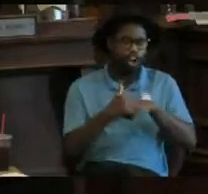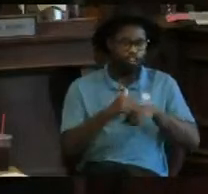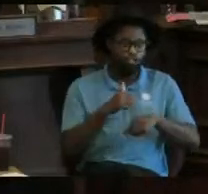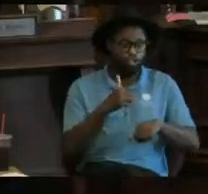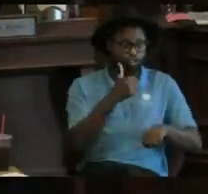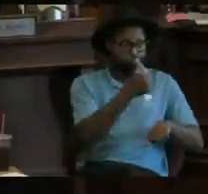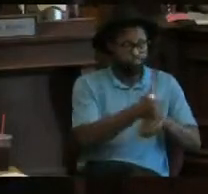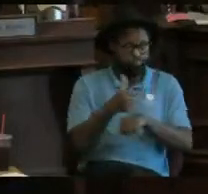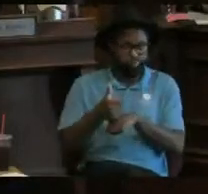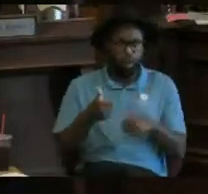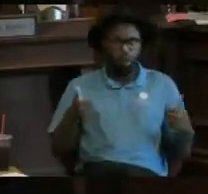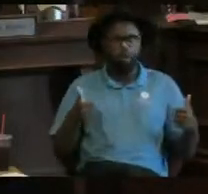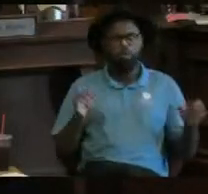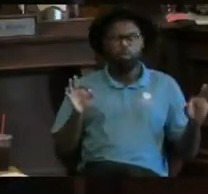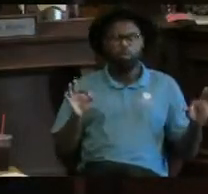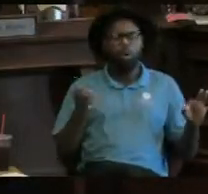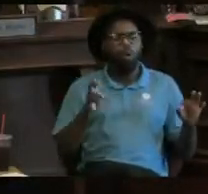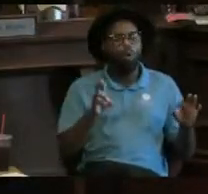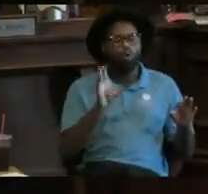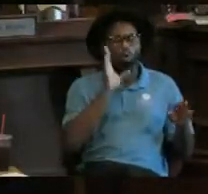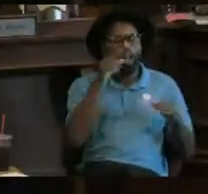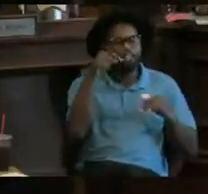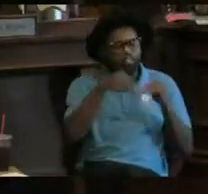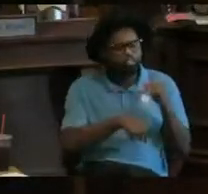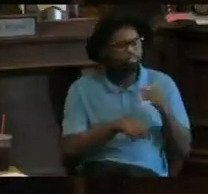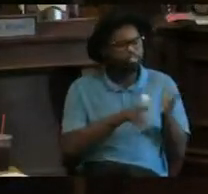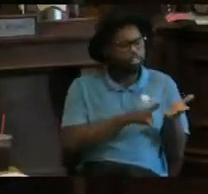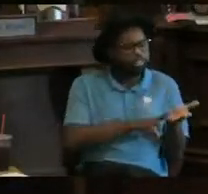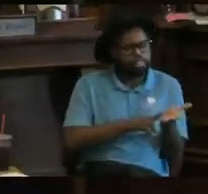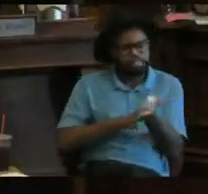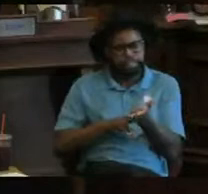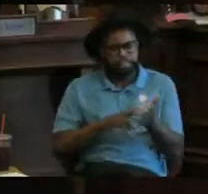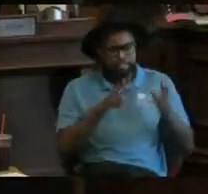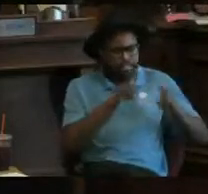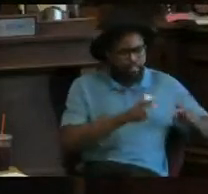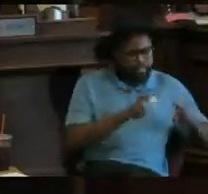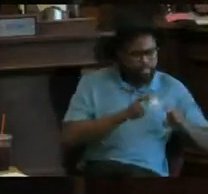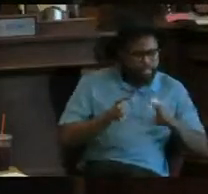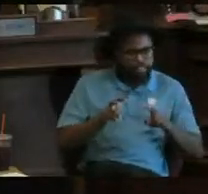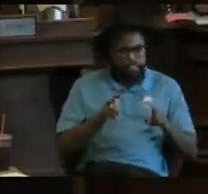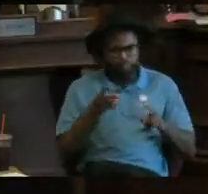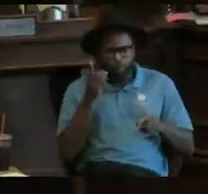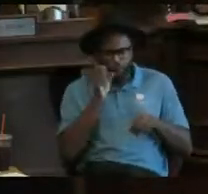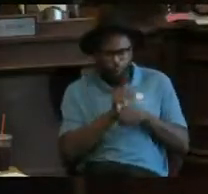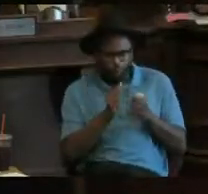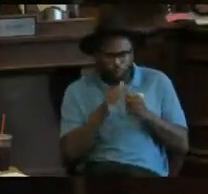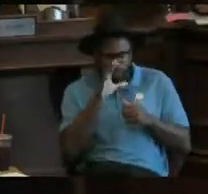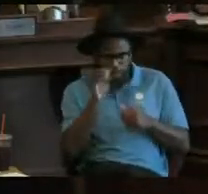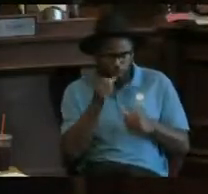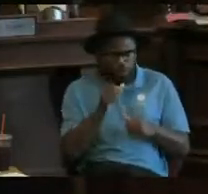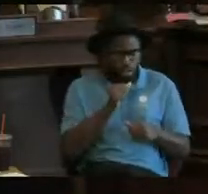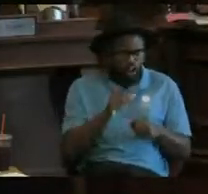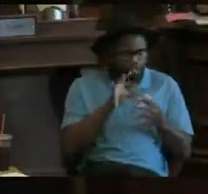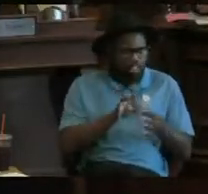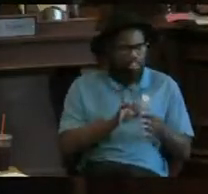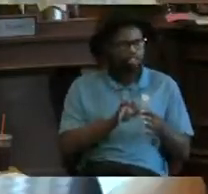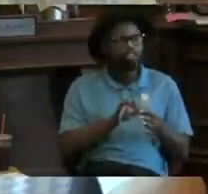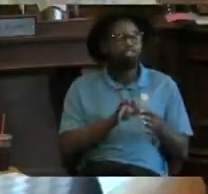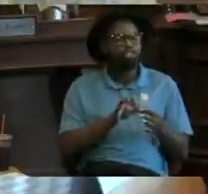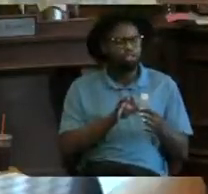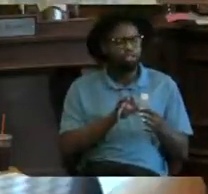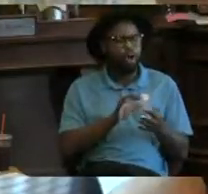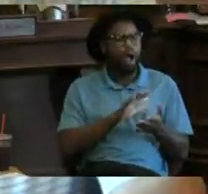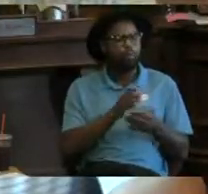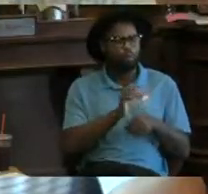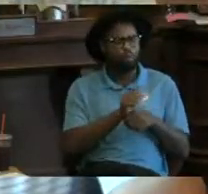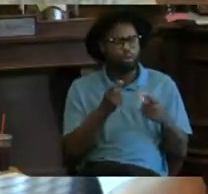level where we say, you know, we may or may not work with this company again because of the work that was done? What does that look like for follow-up? The hazardous sidewalk is a little bit